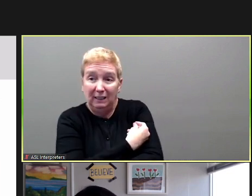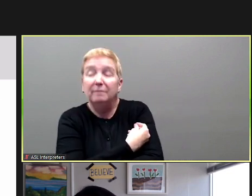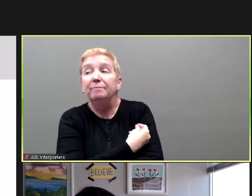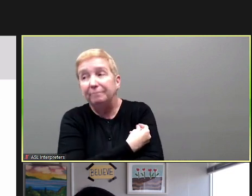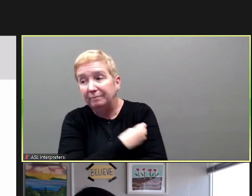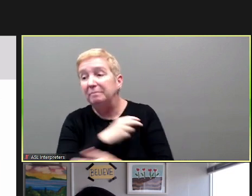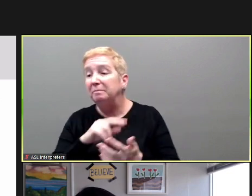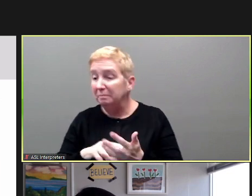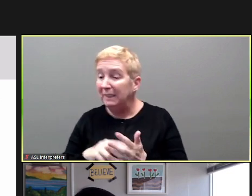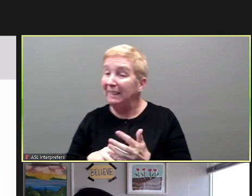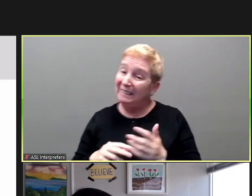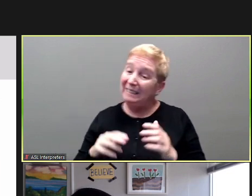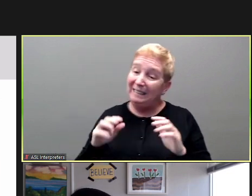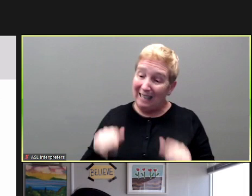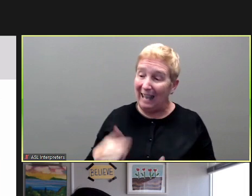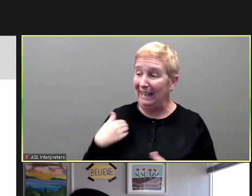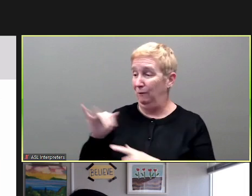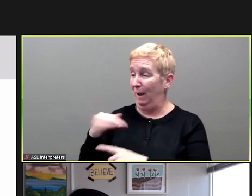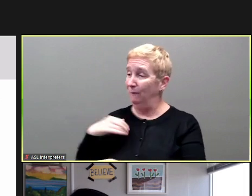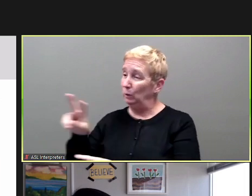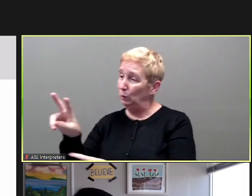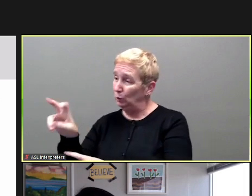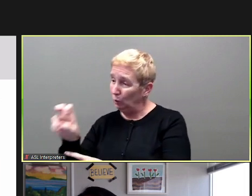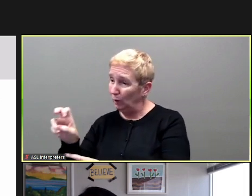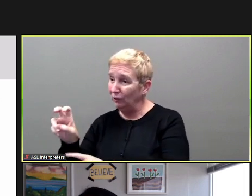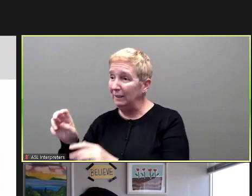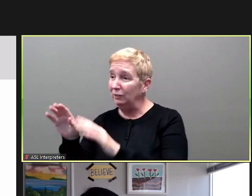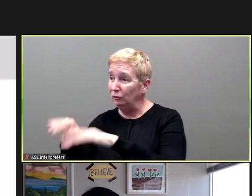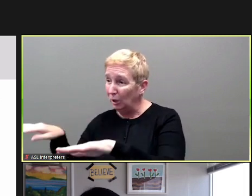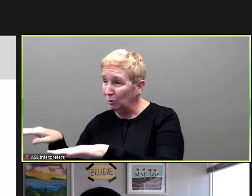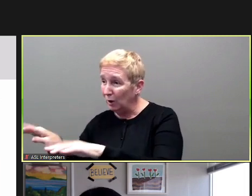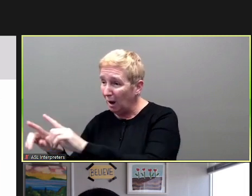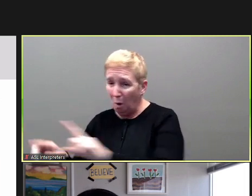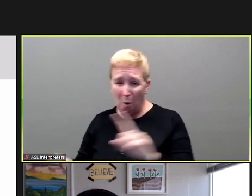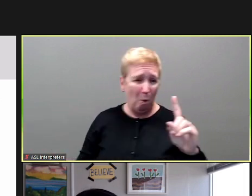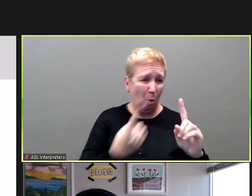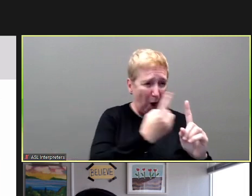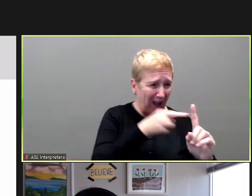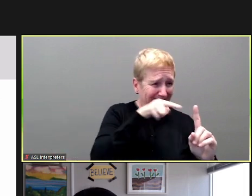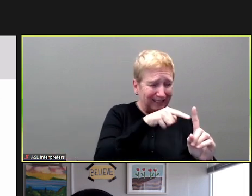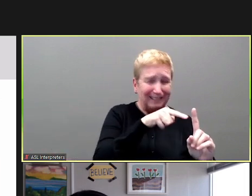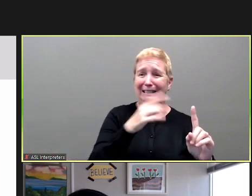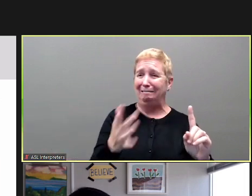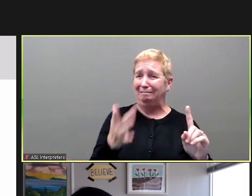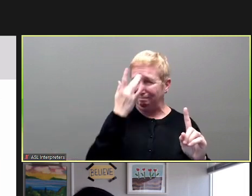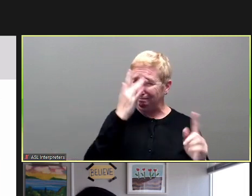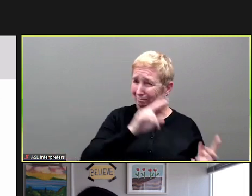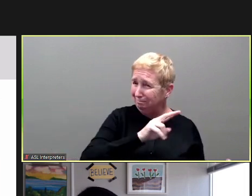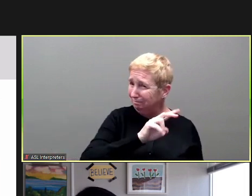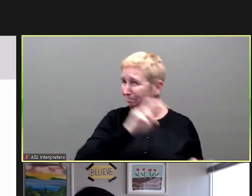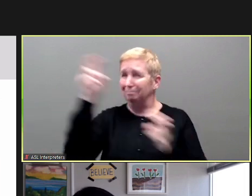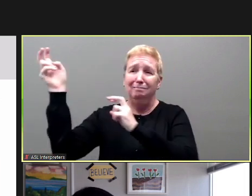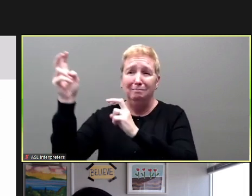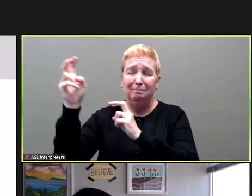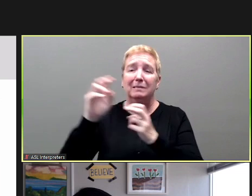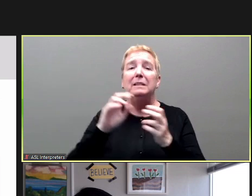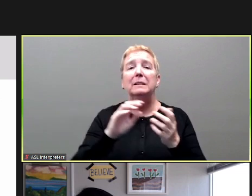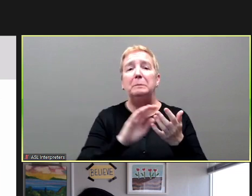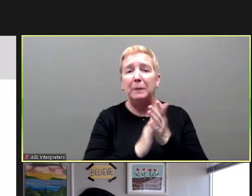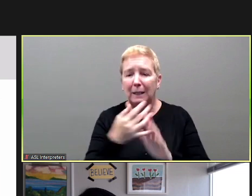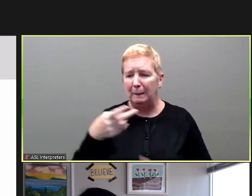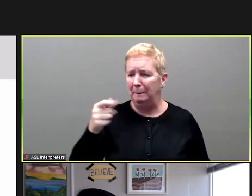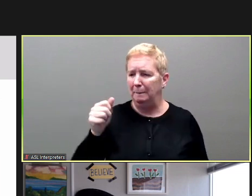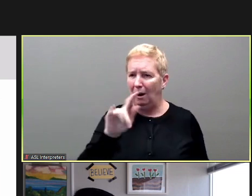out of 200 children to become paralyzed, and 8 will suffer from viral